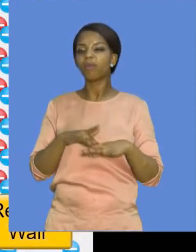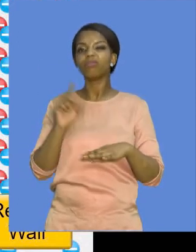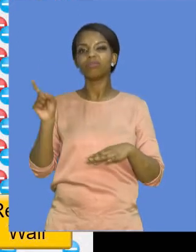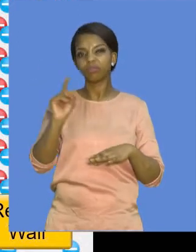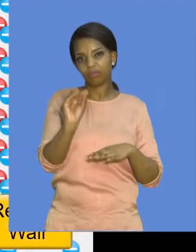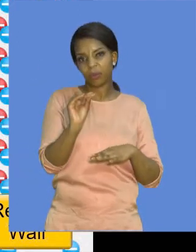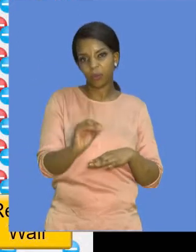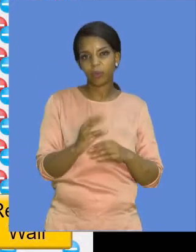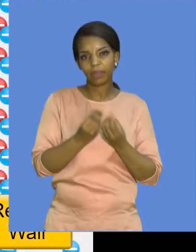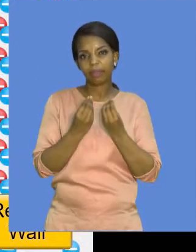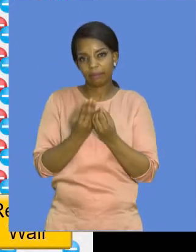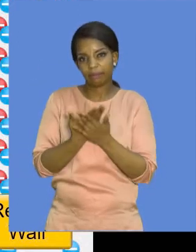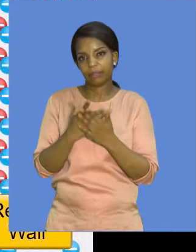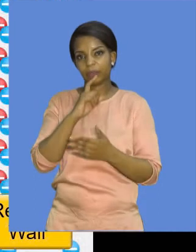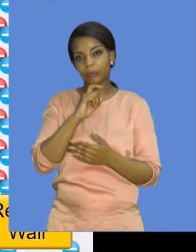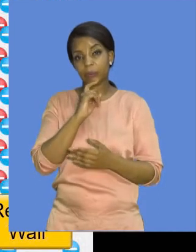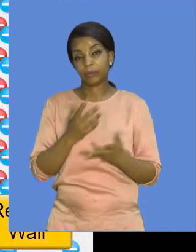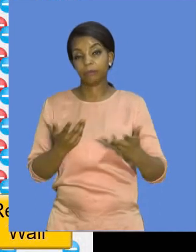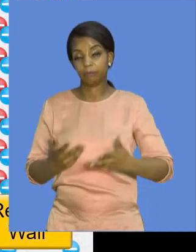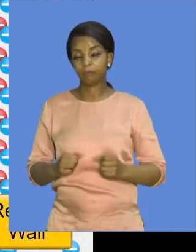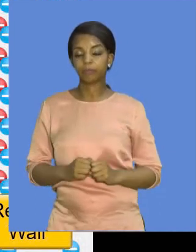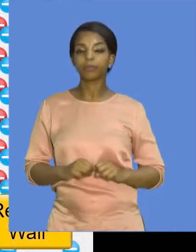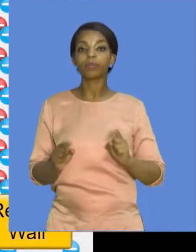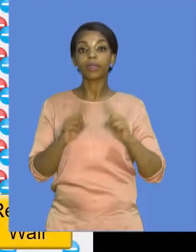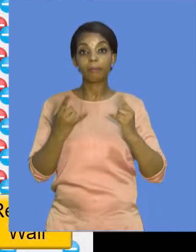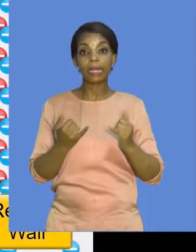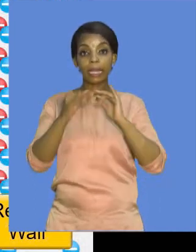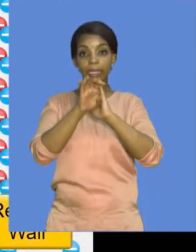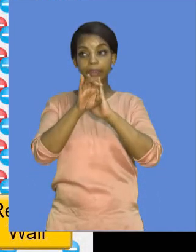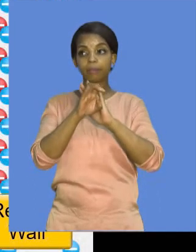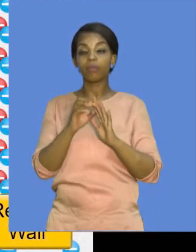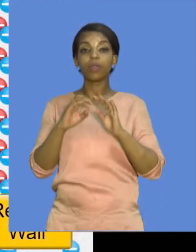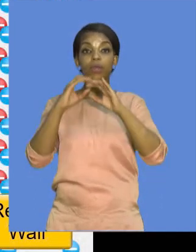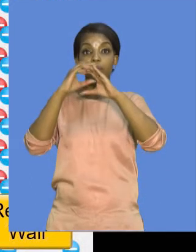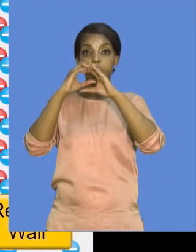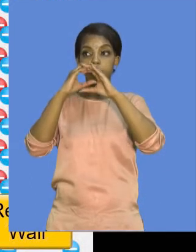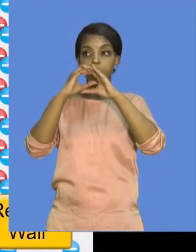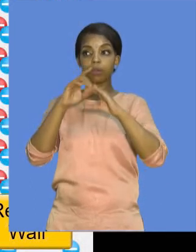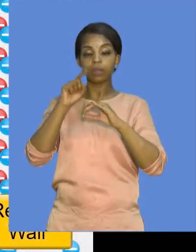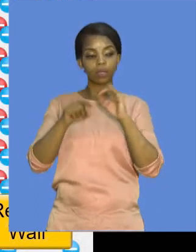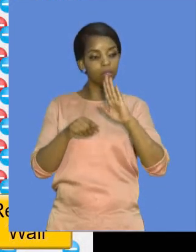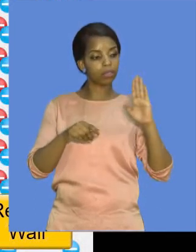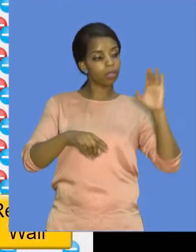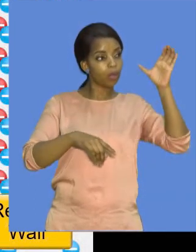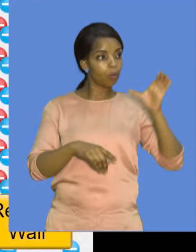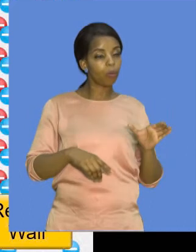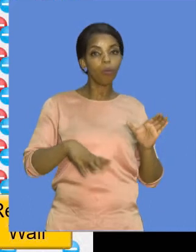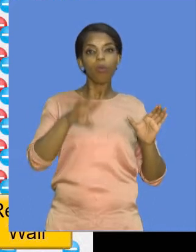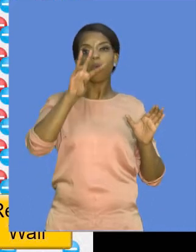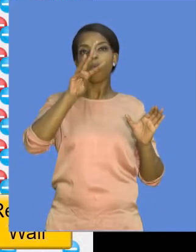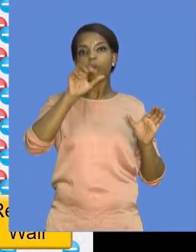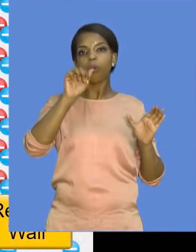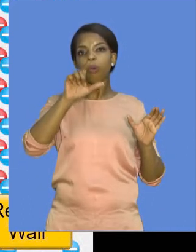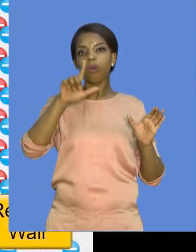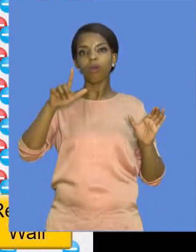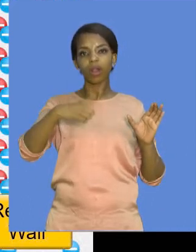everyday life observations that we make. So if we take the balloon to the wall, you'll realize that there's